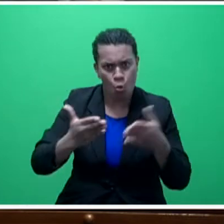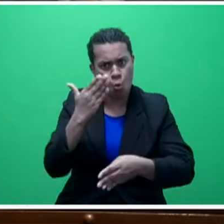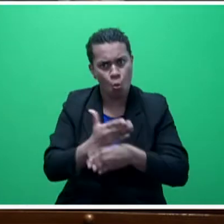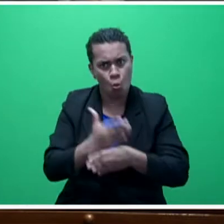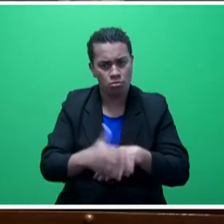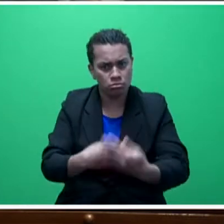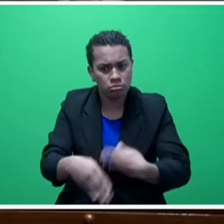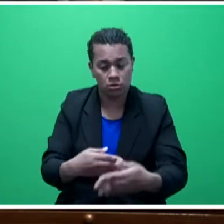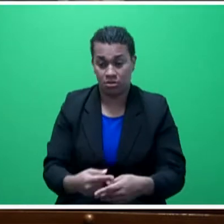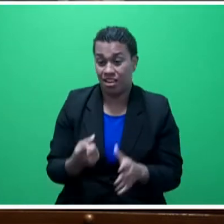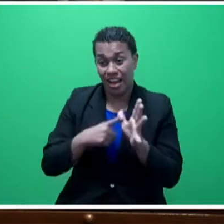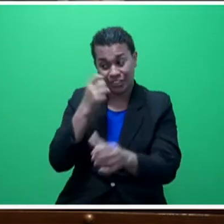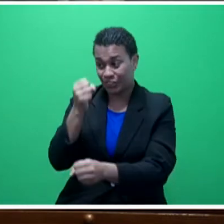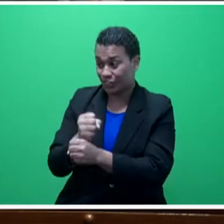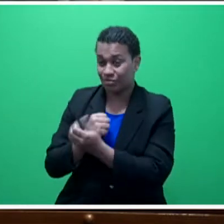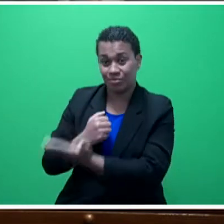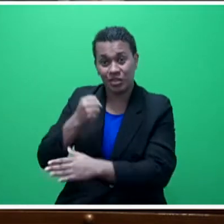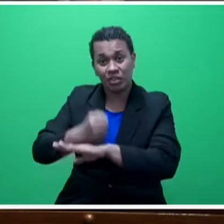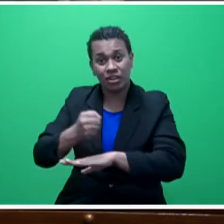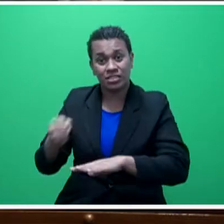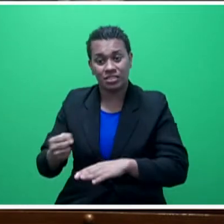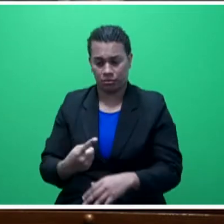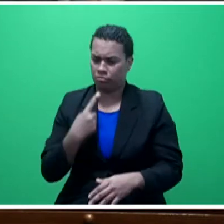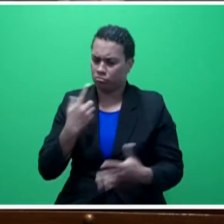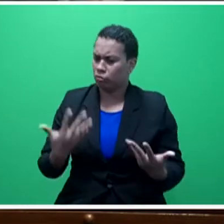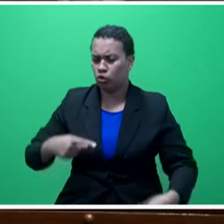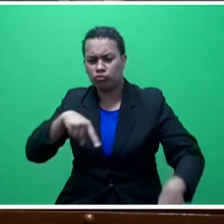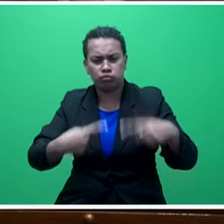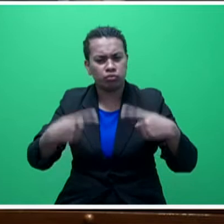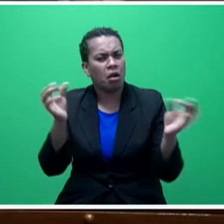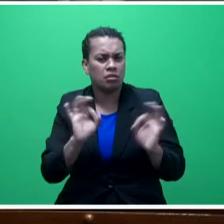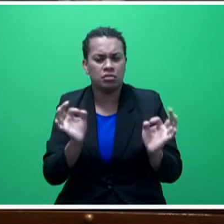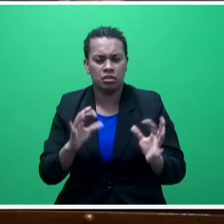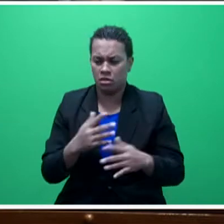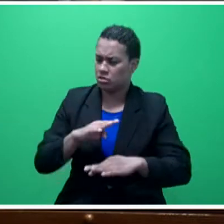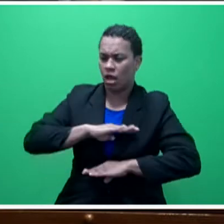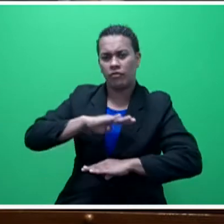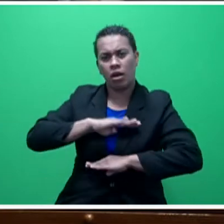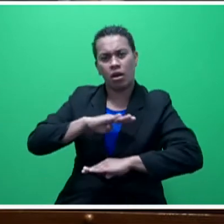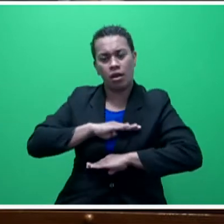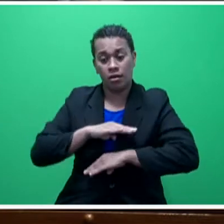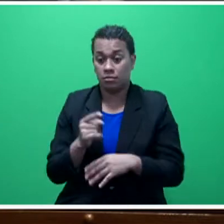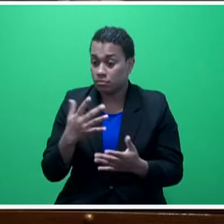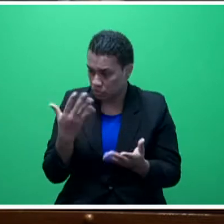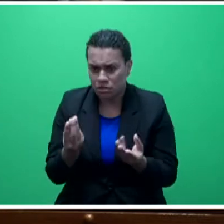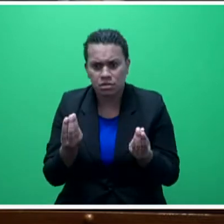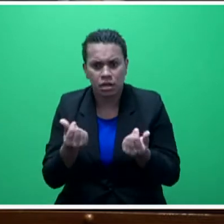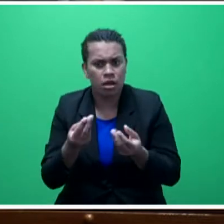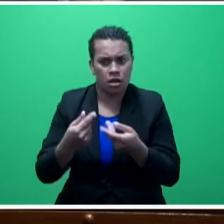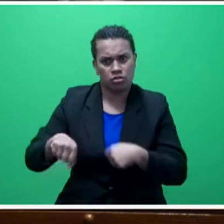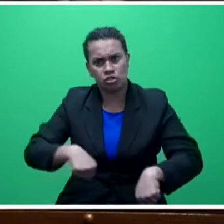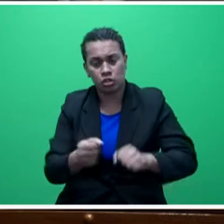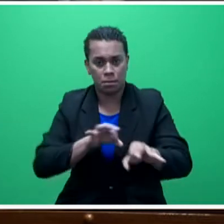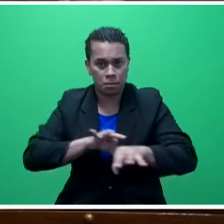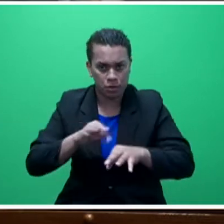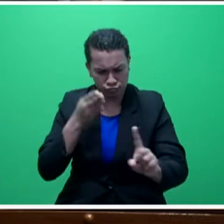Honorable Attorney General, there isn't much to debate. We have yet again come up with a straightforward, strategic approach with the